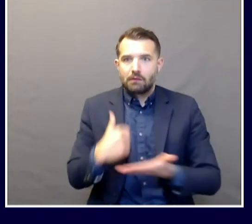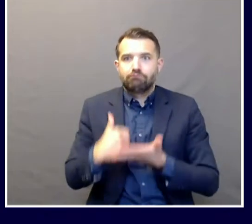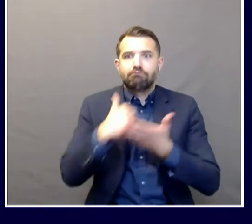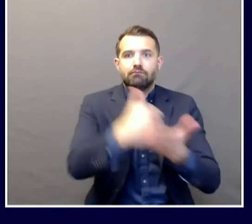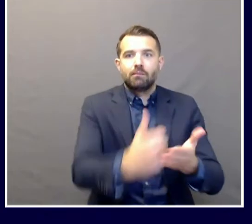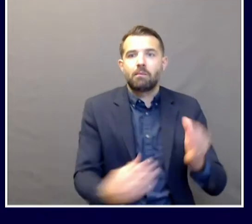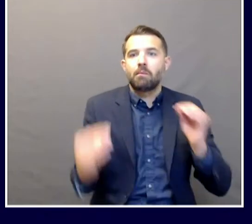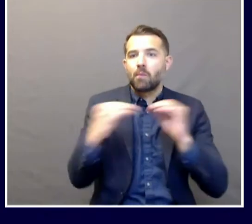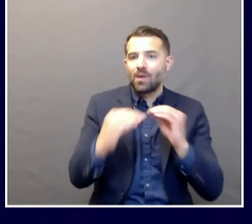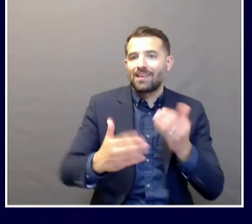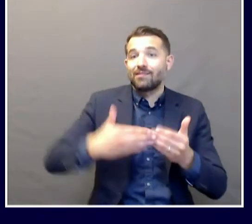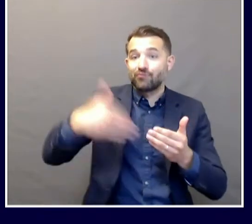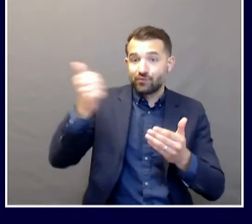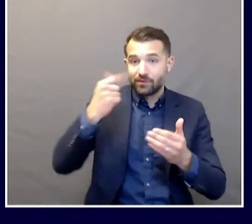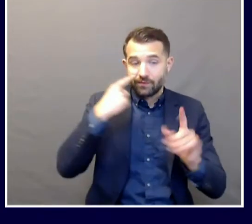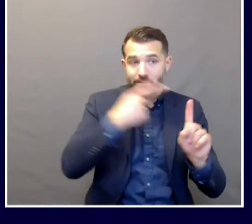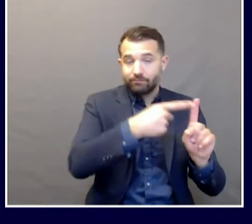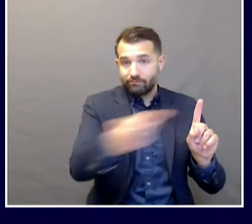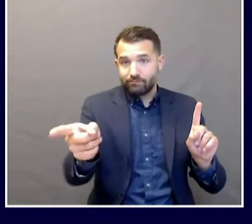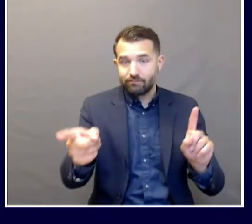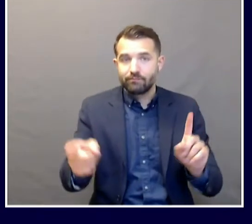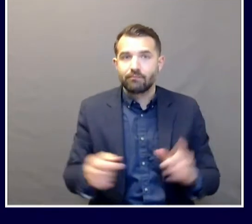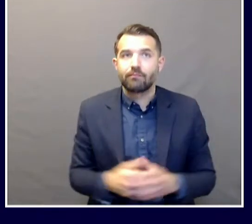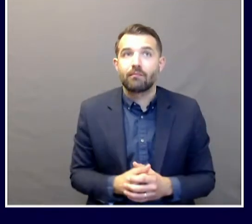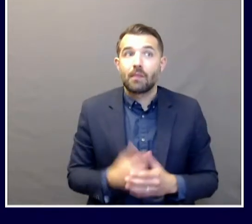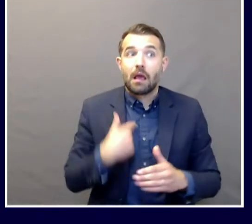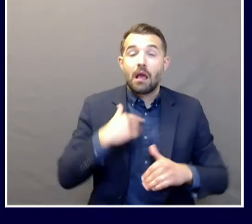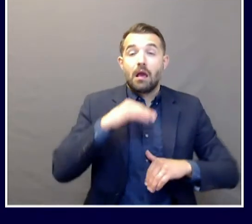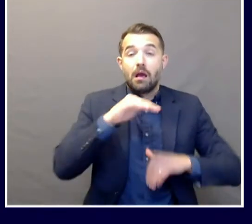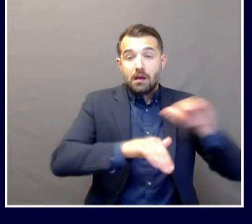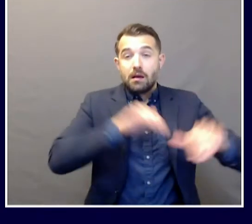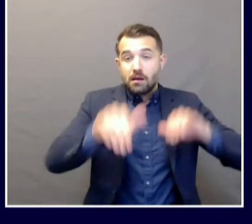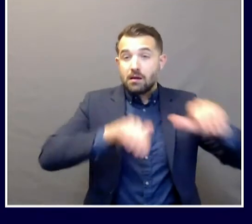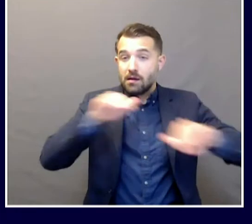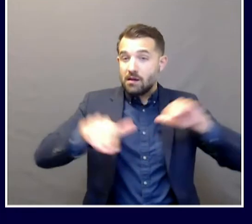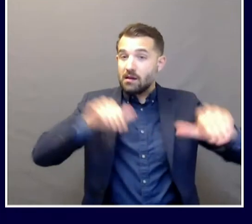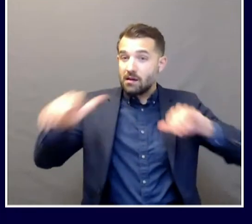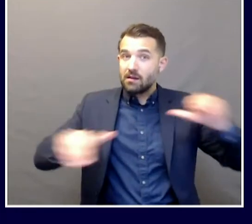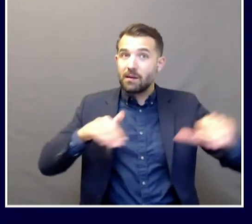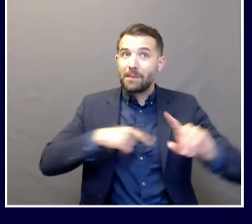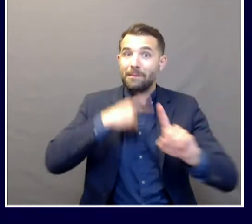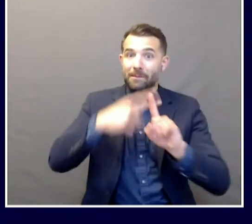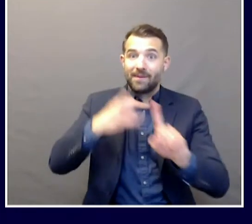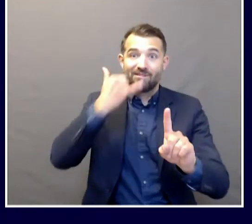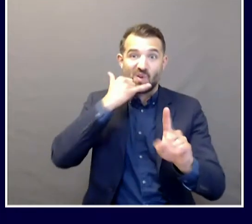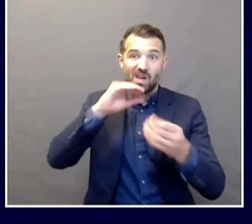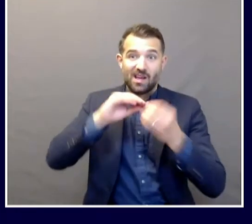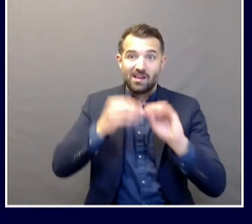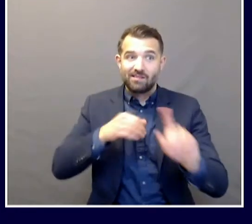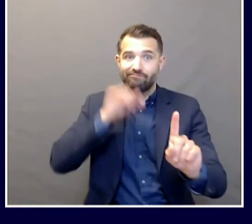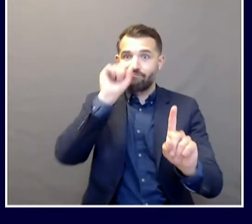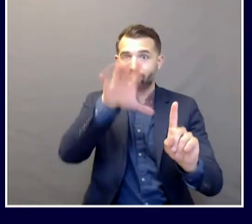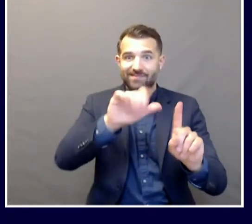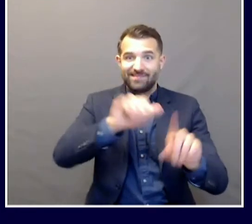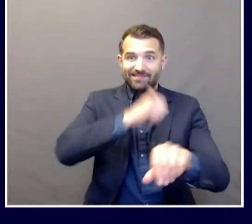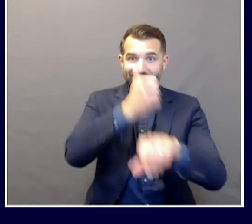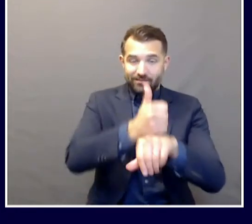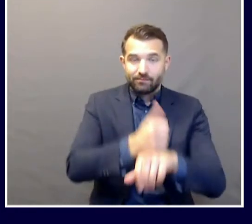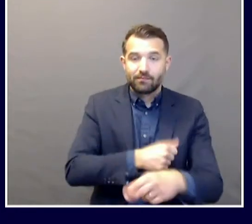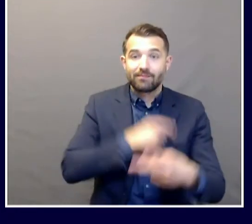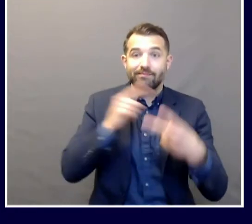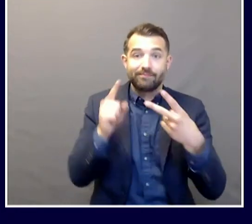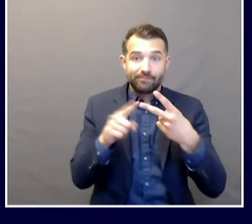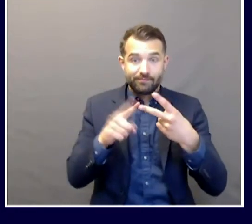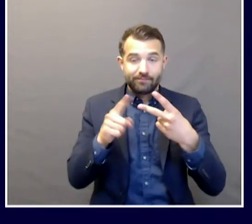coupling the advertising with a way to call and get scheduled. Number two is to get rid of the need to get scheduled. For a lot of folks